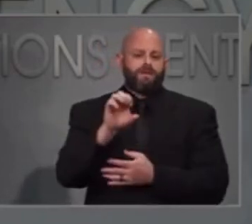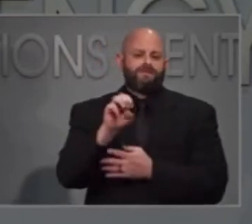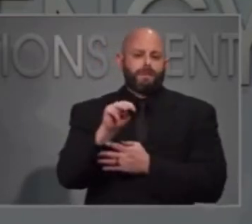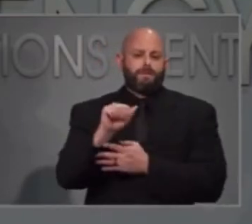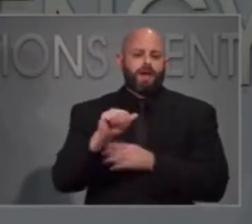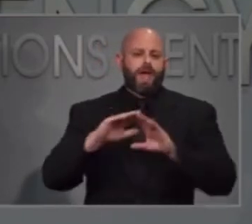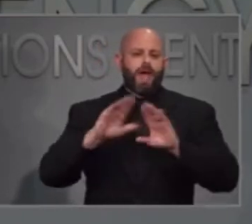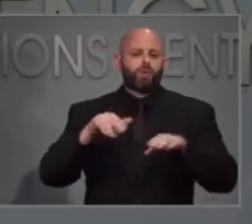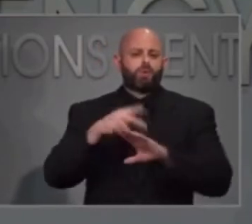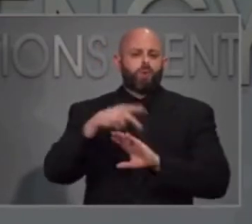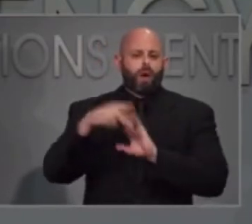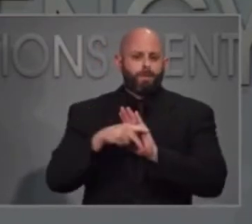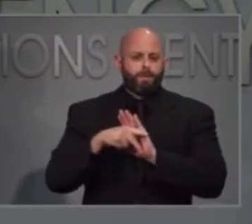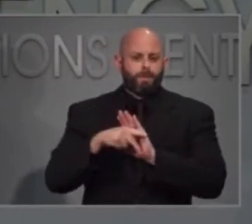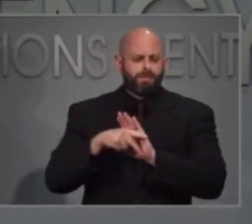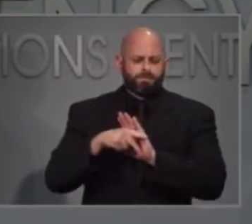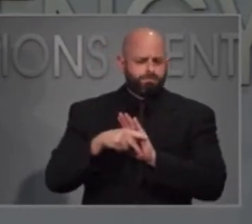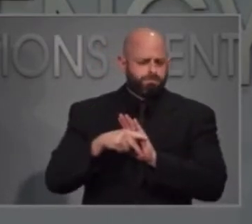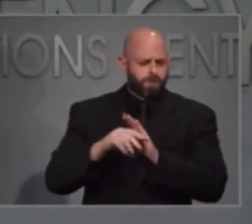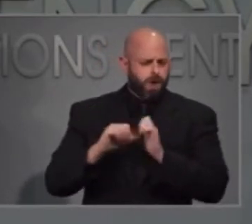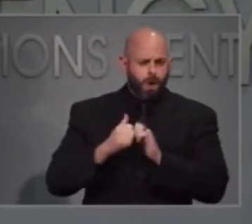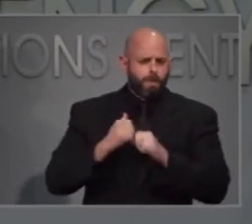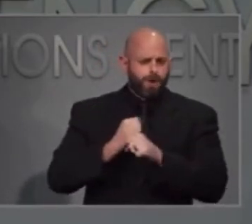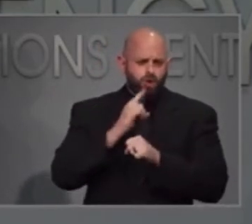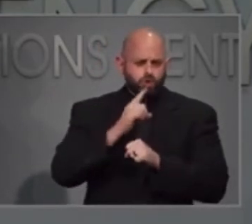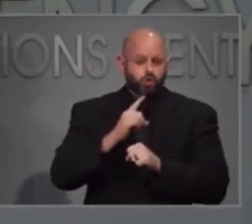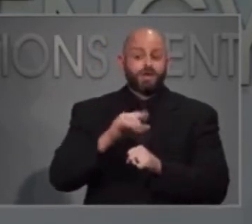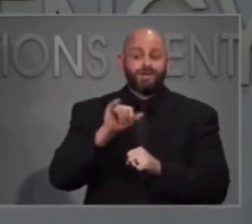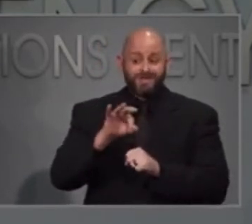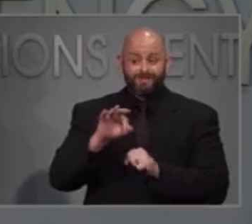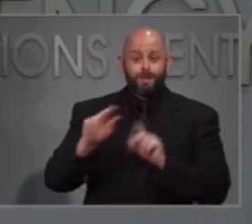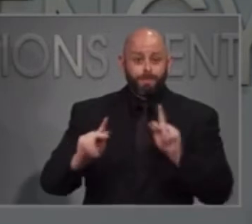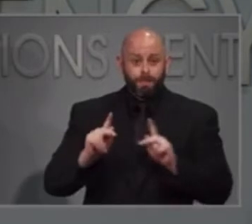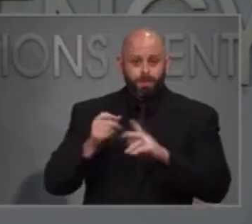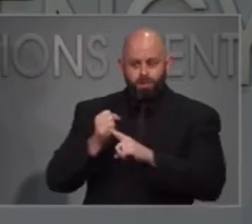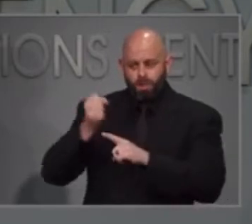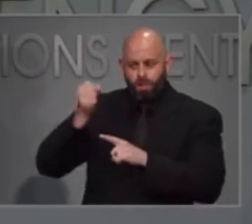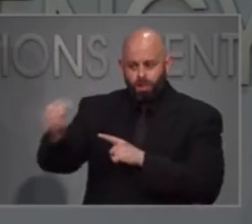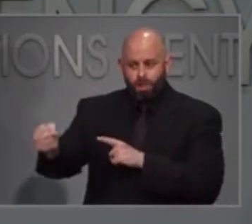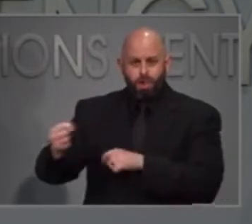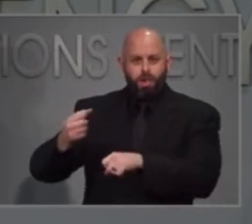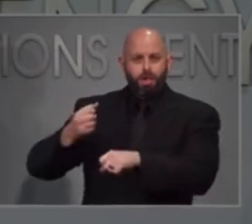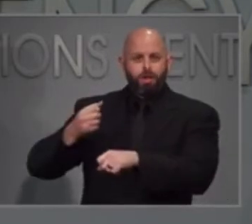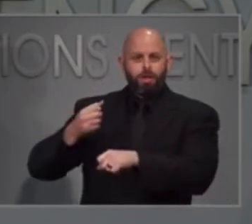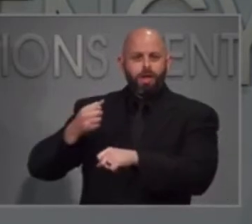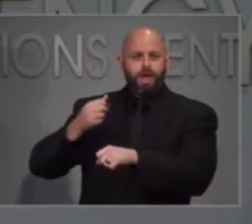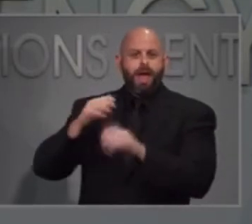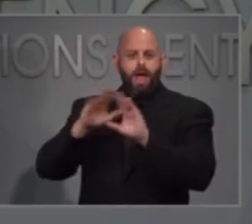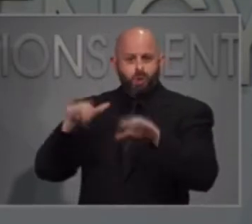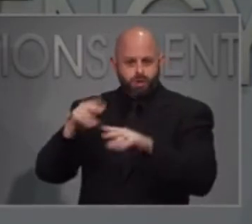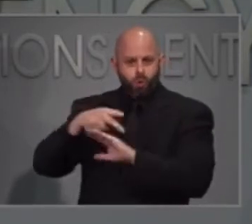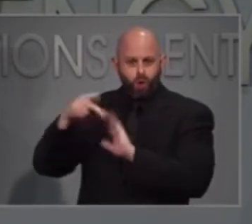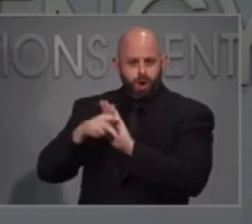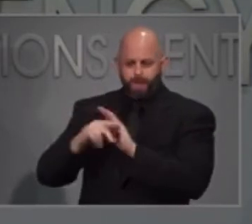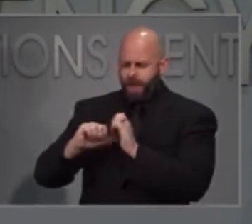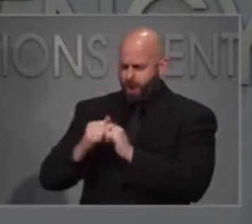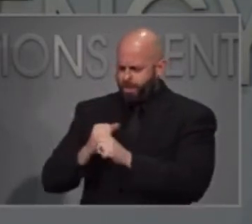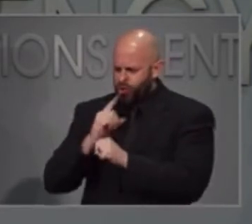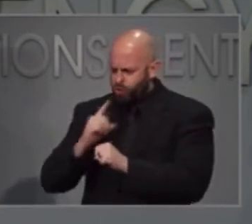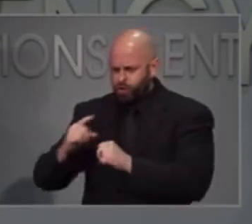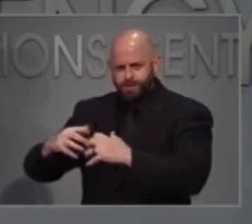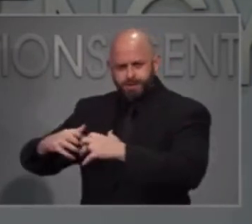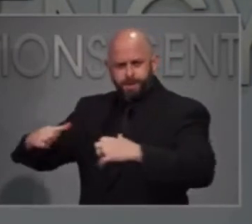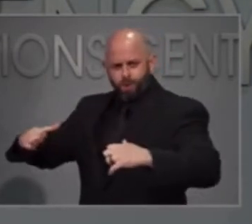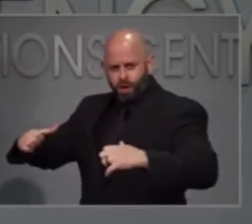to ensure that people are being separated in those facilities? Because I know that some people are people who have tested positive